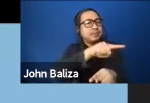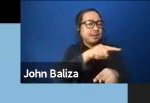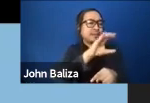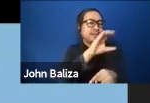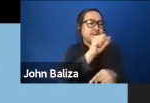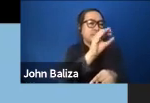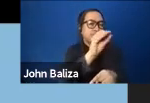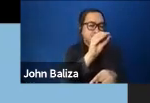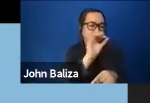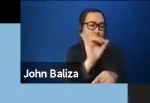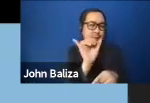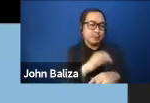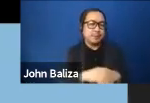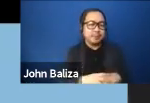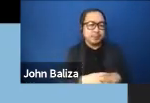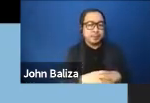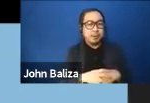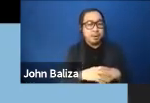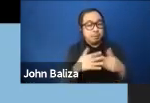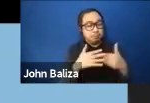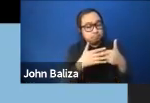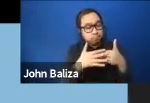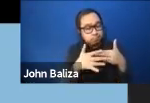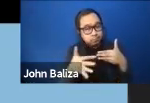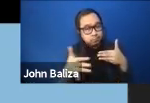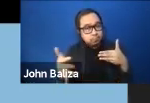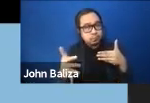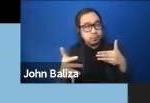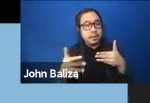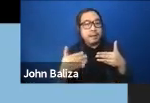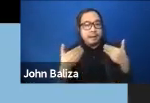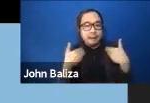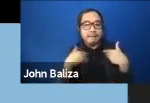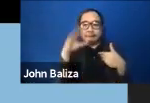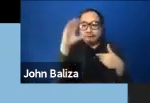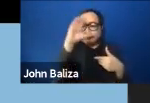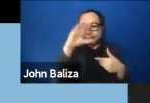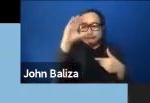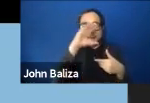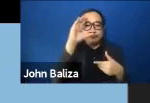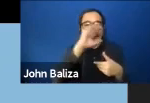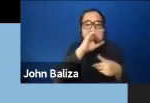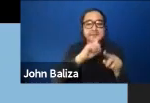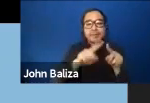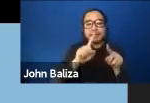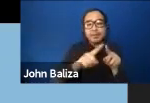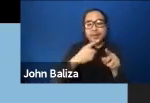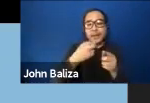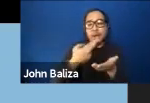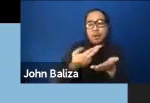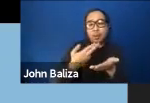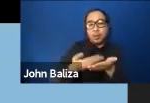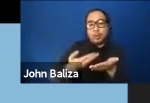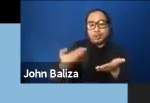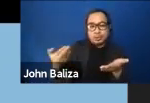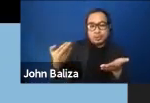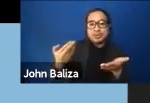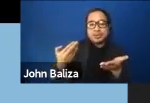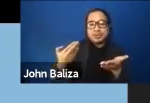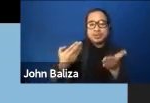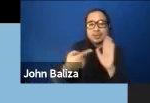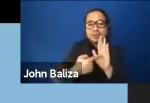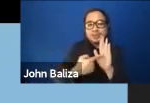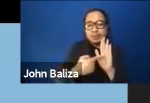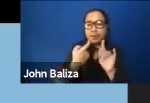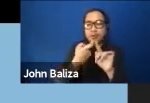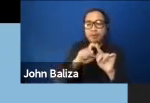And along the way, we grab resources like from other network in the